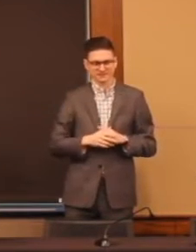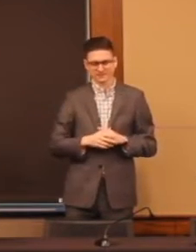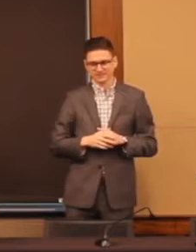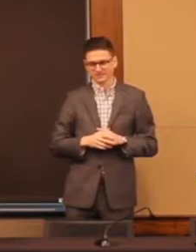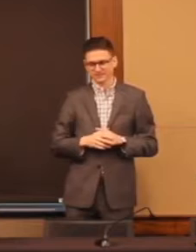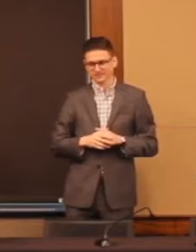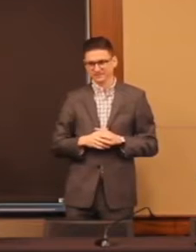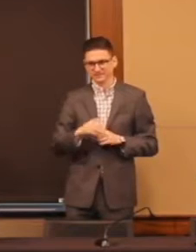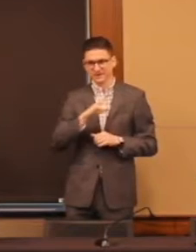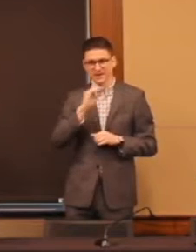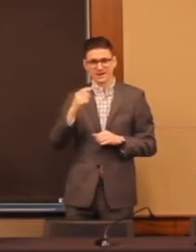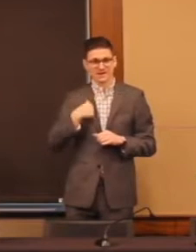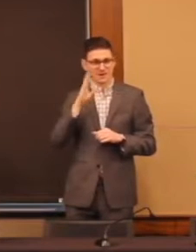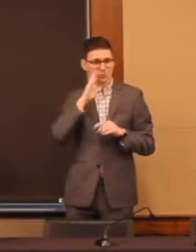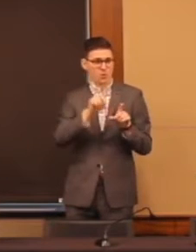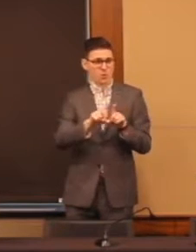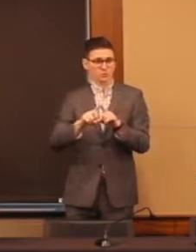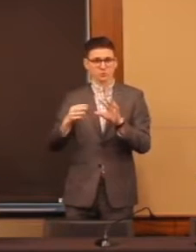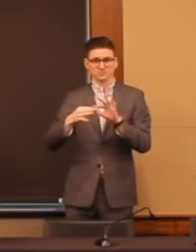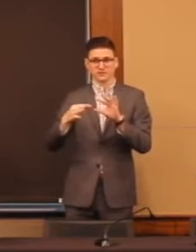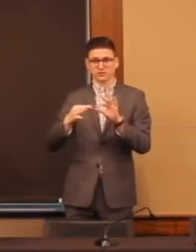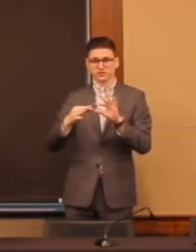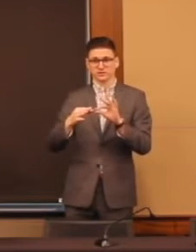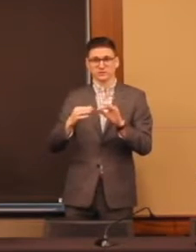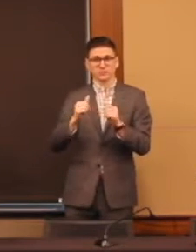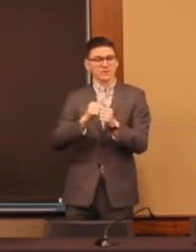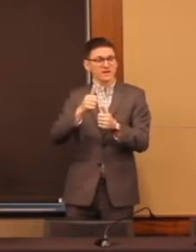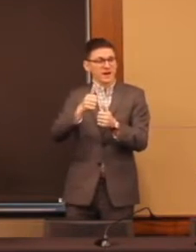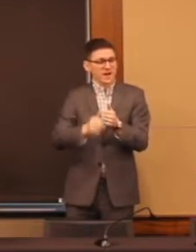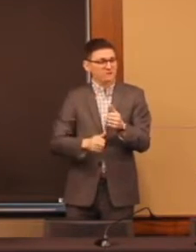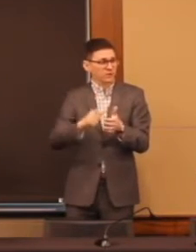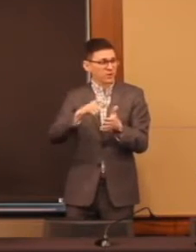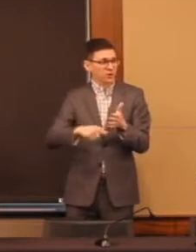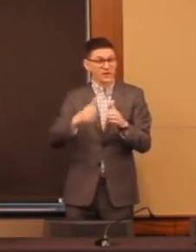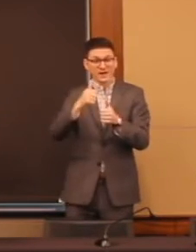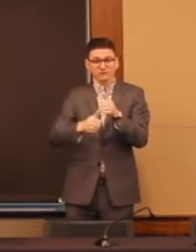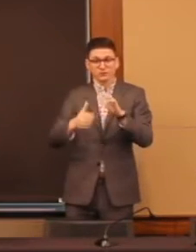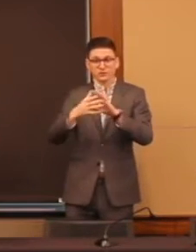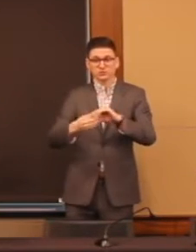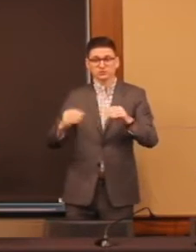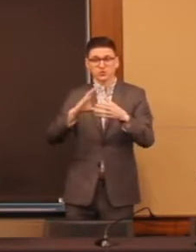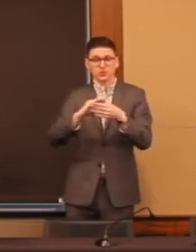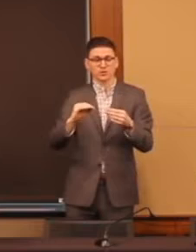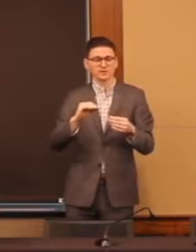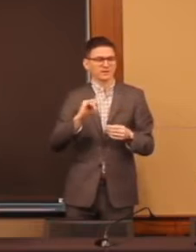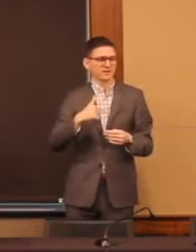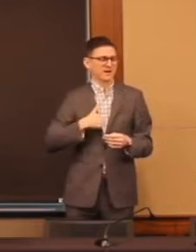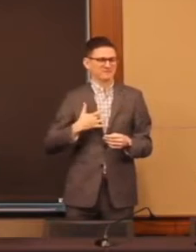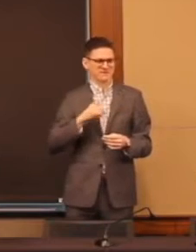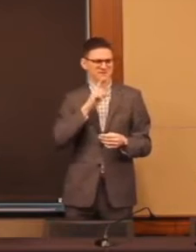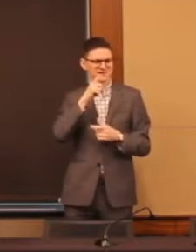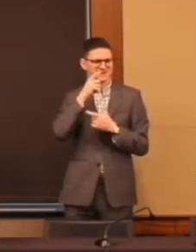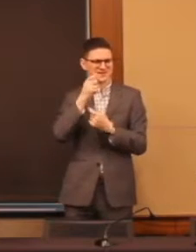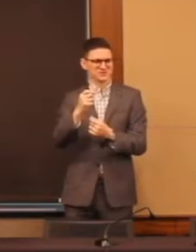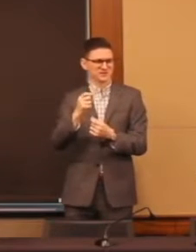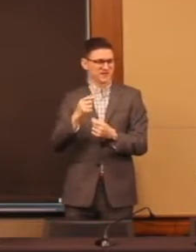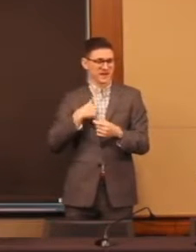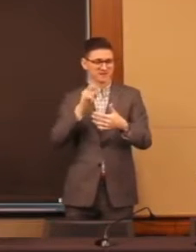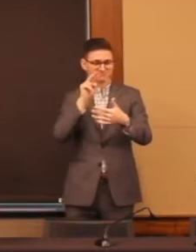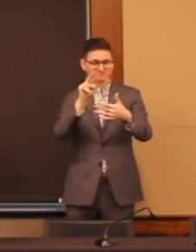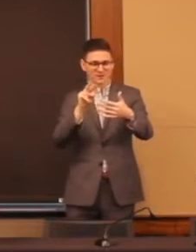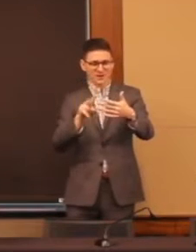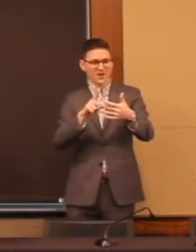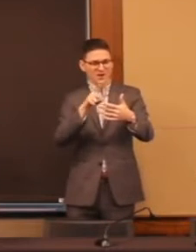also mention that in almost every story, I found this really interesting as watching them back to back.